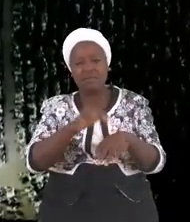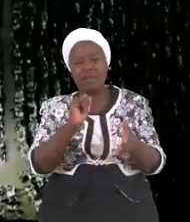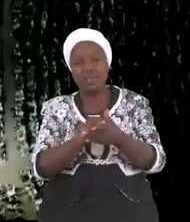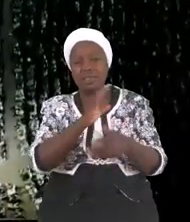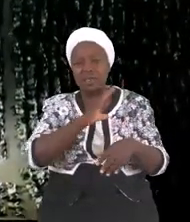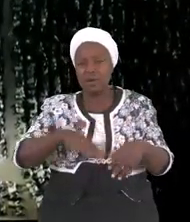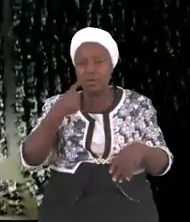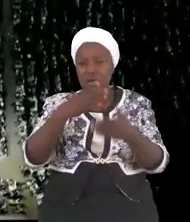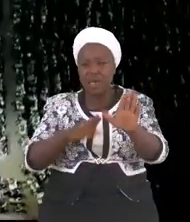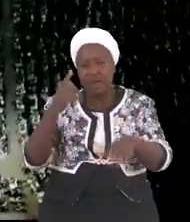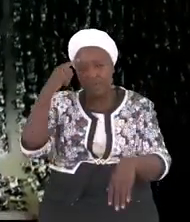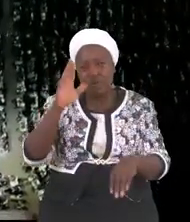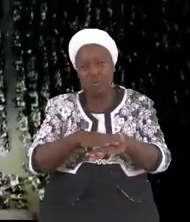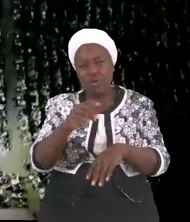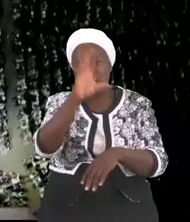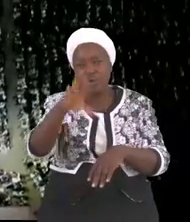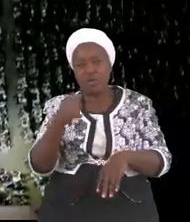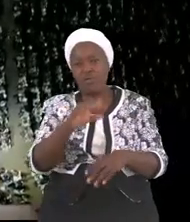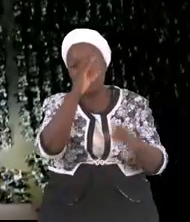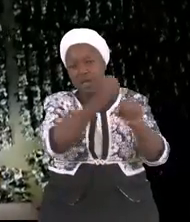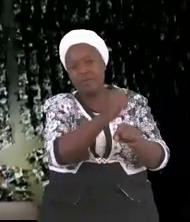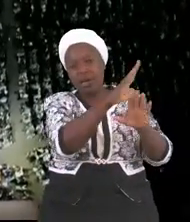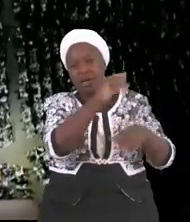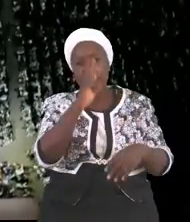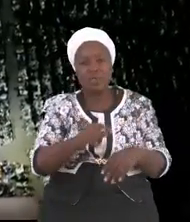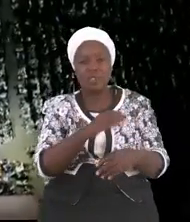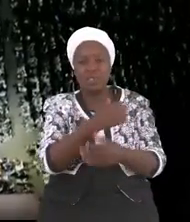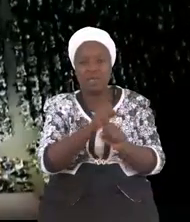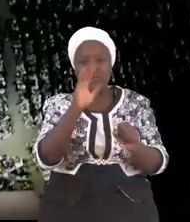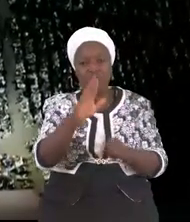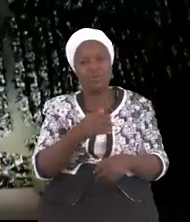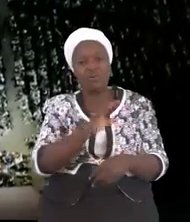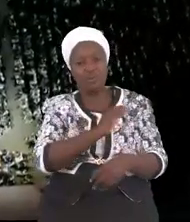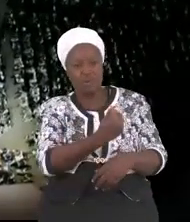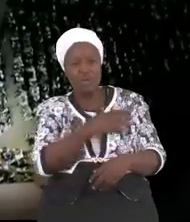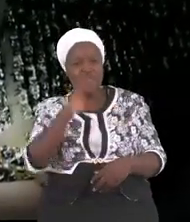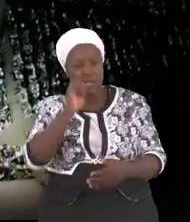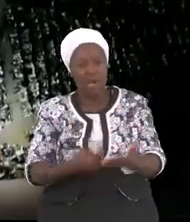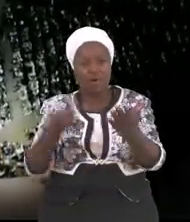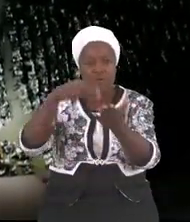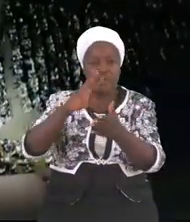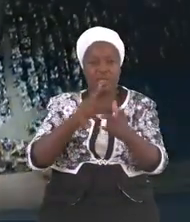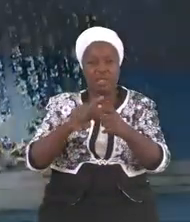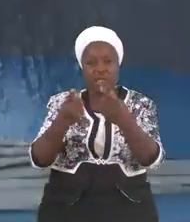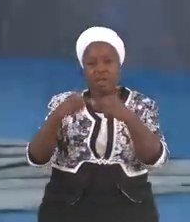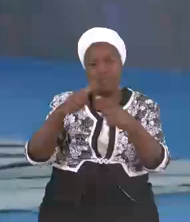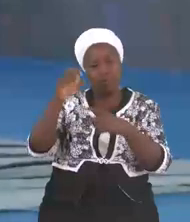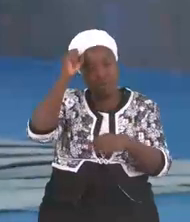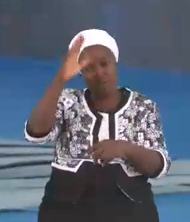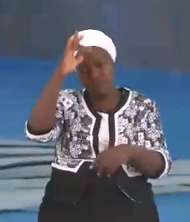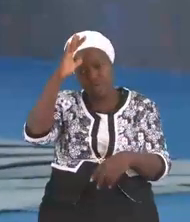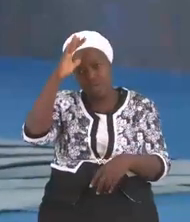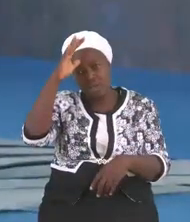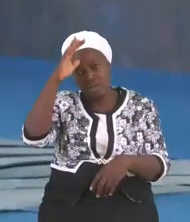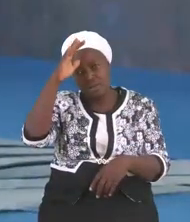for you on the cross of Calvary, will save your soul. He arose and he came to his father.